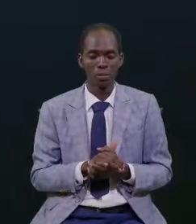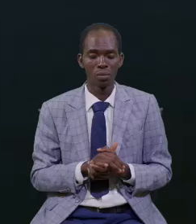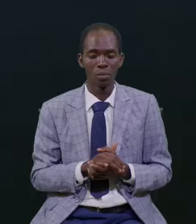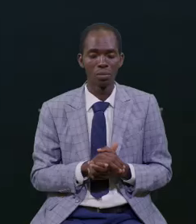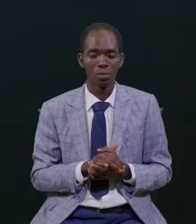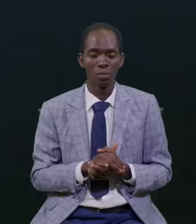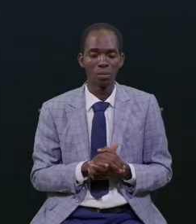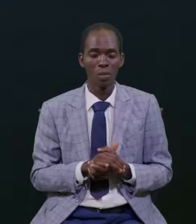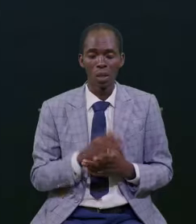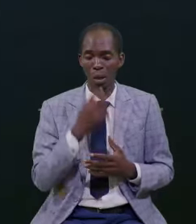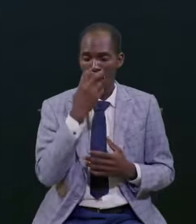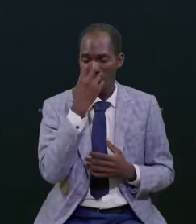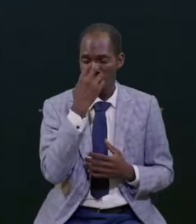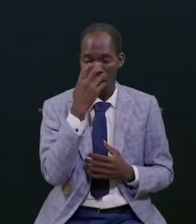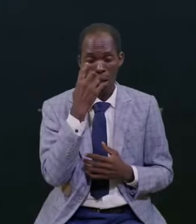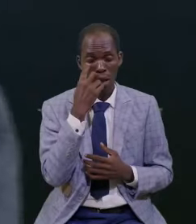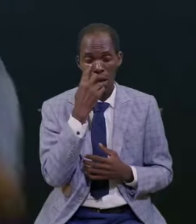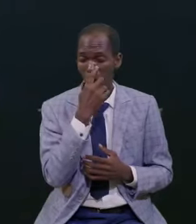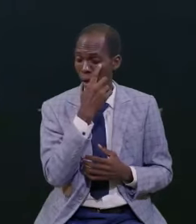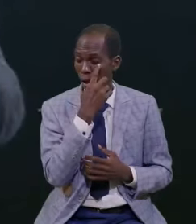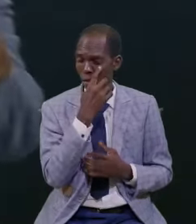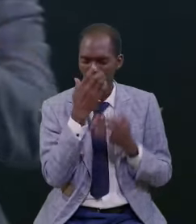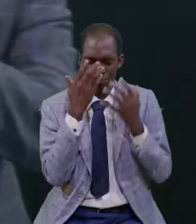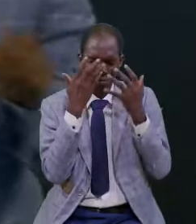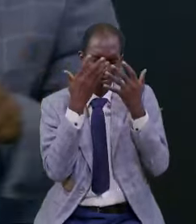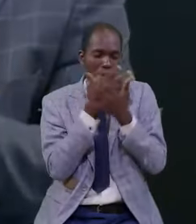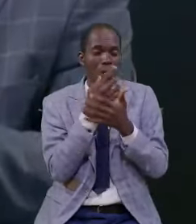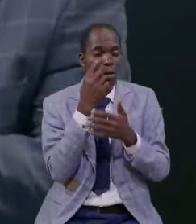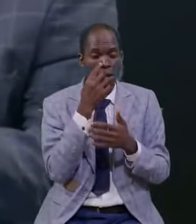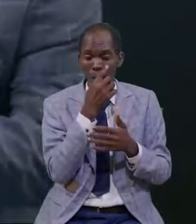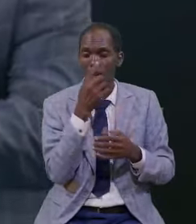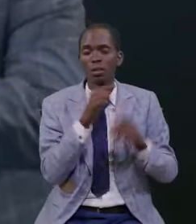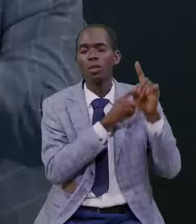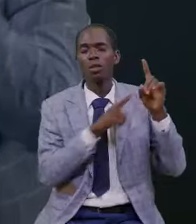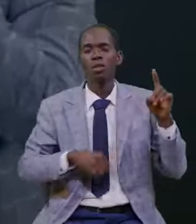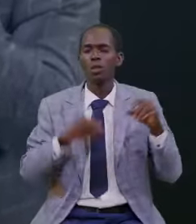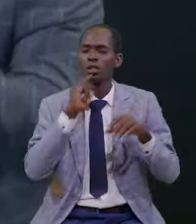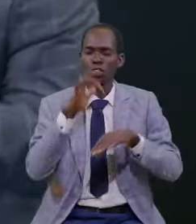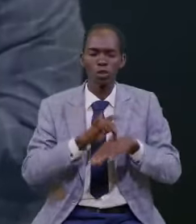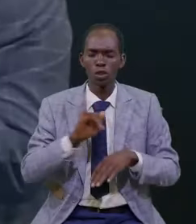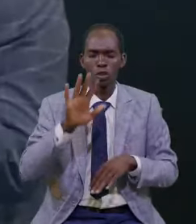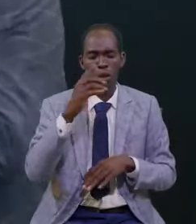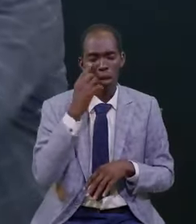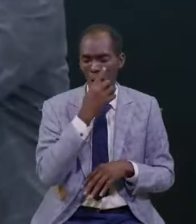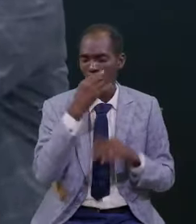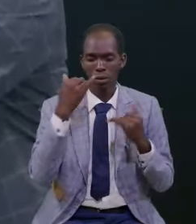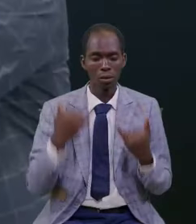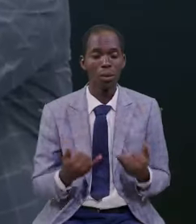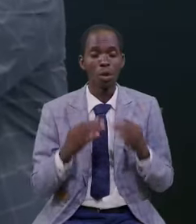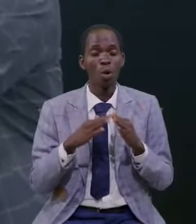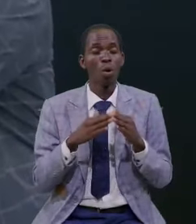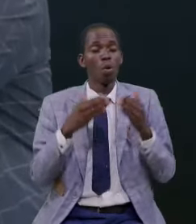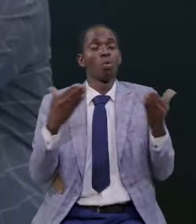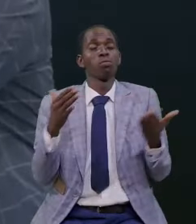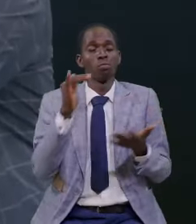Blind eyes, dim eyes, the Lord is touching your eyes right now. Open those eyes